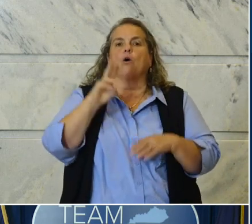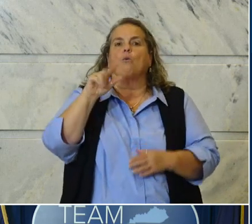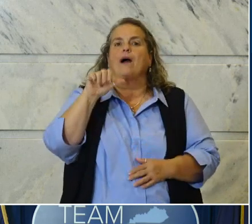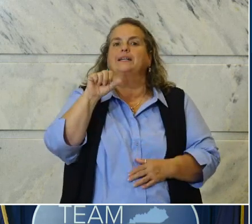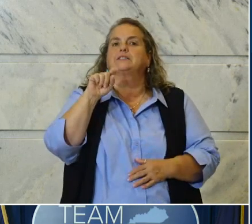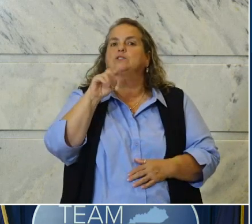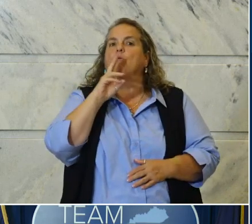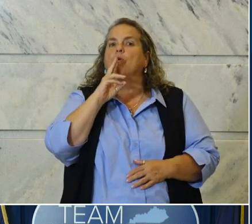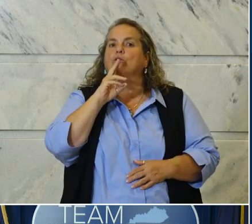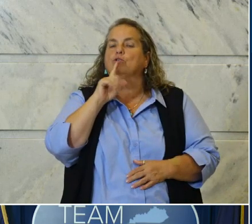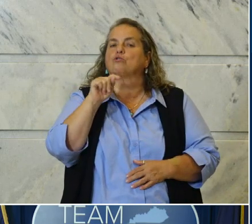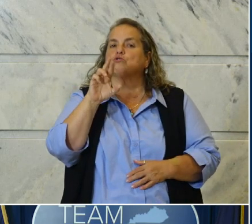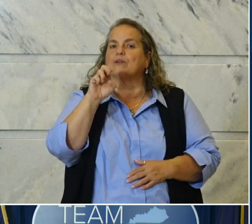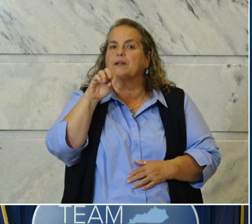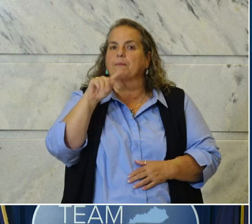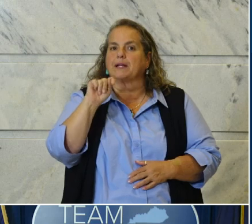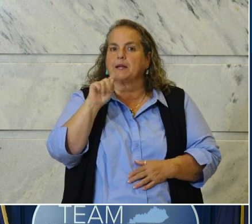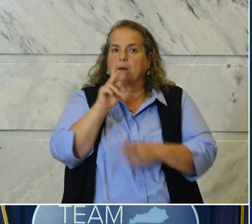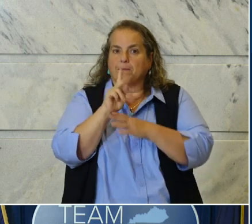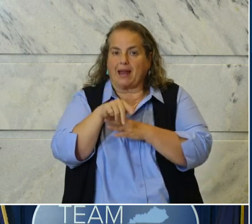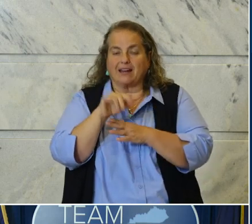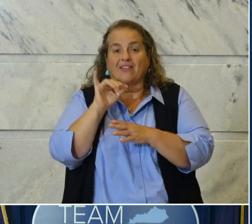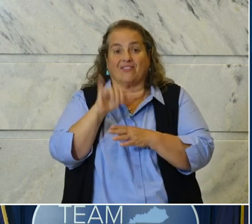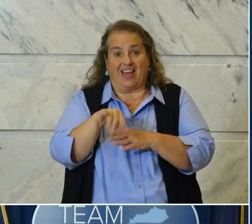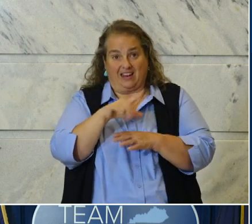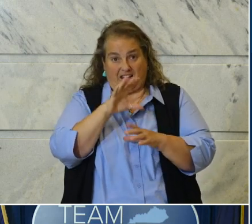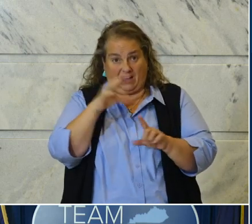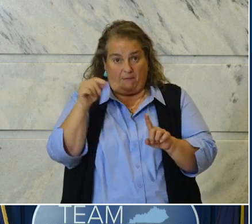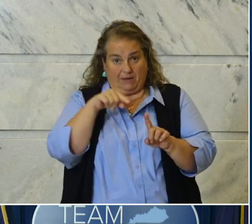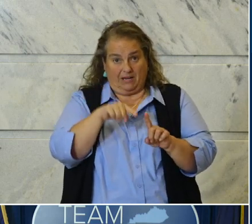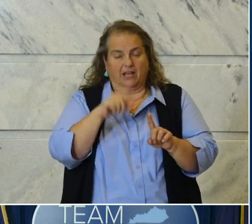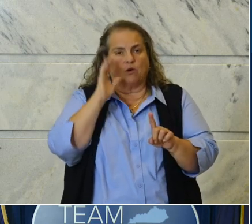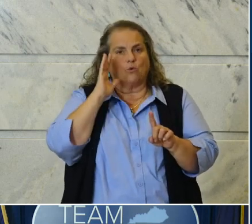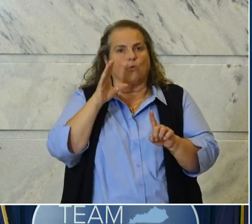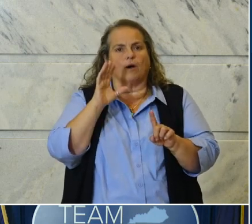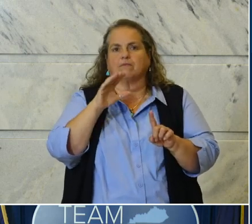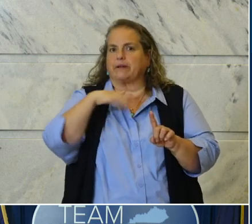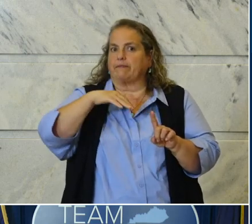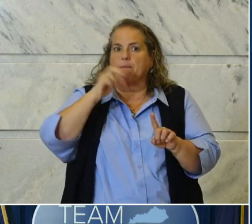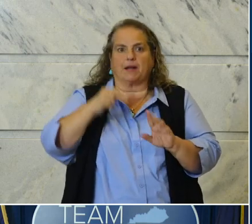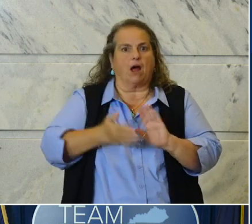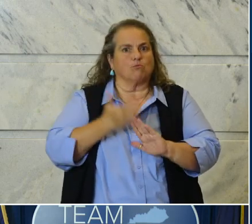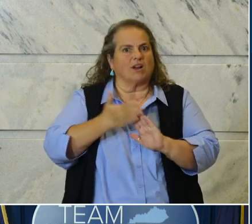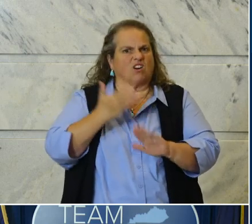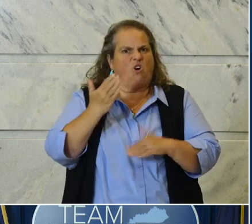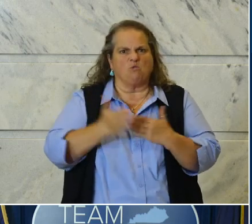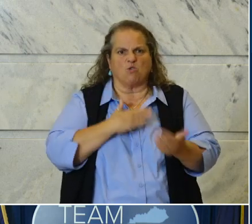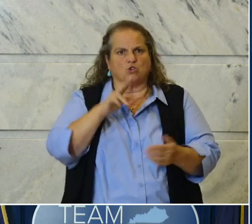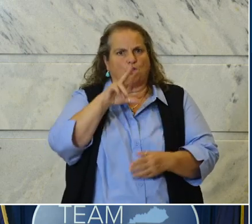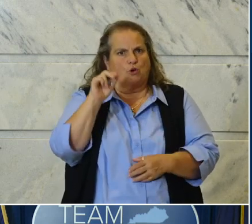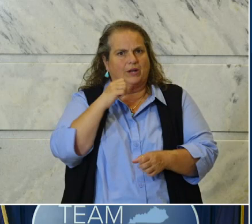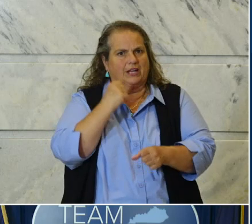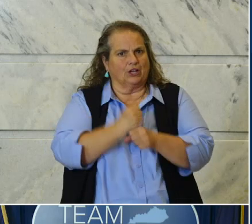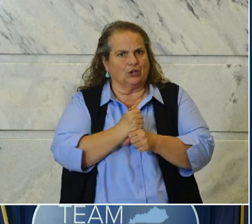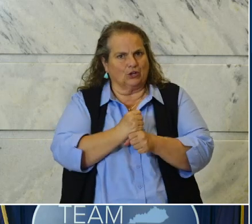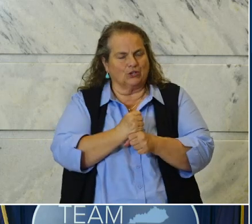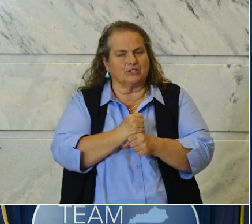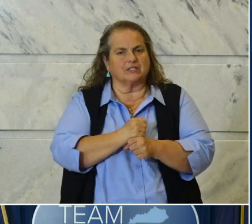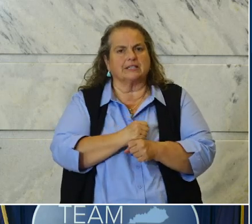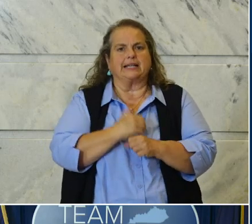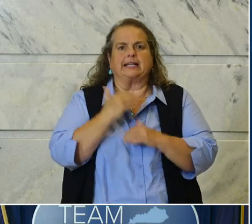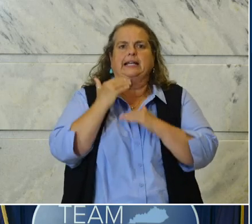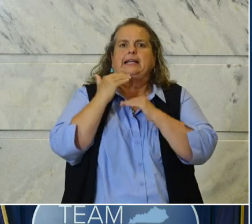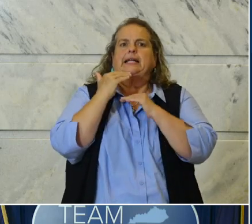expansion. The current facility has not been upgraded in roughly 30 years, and it's been a big limit on their